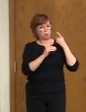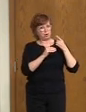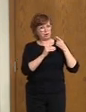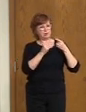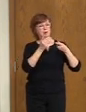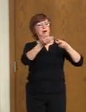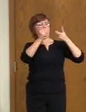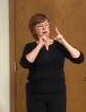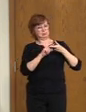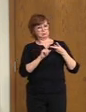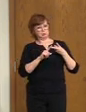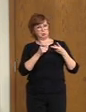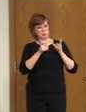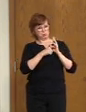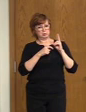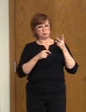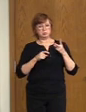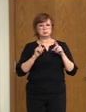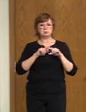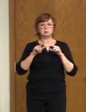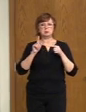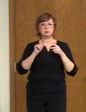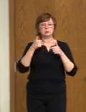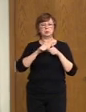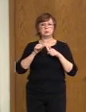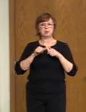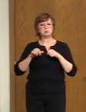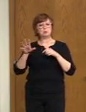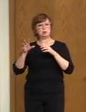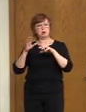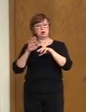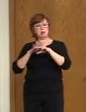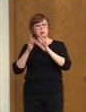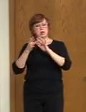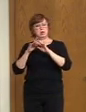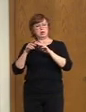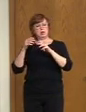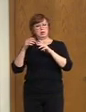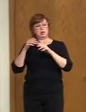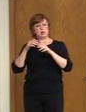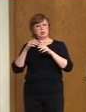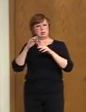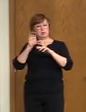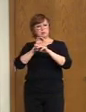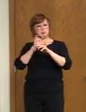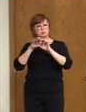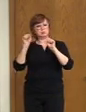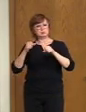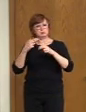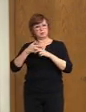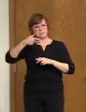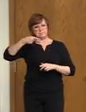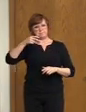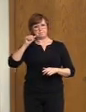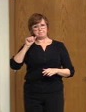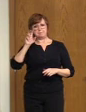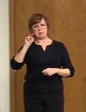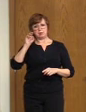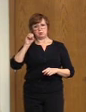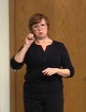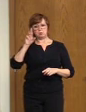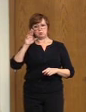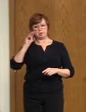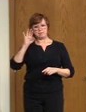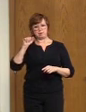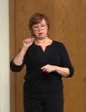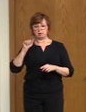an immunization registry, Panorama, which is unique. Many jurisdictions don't have this, and so that's very useful for us.